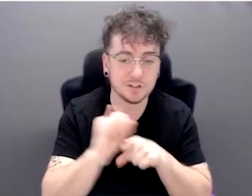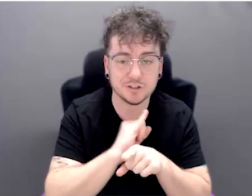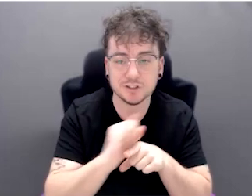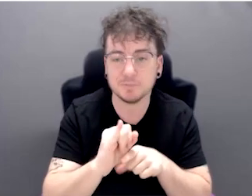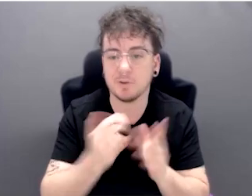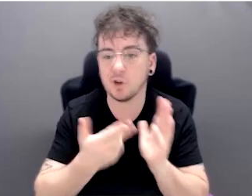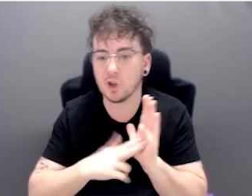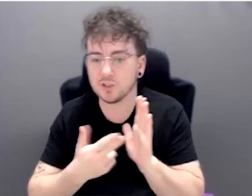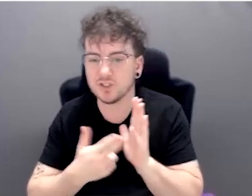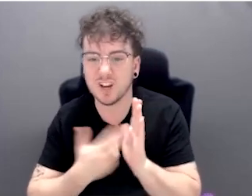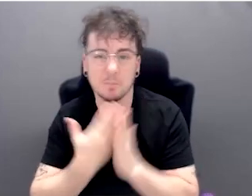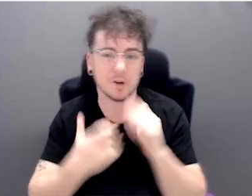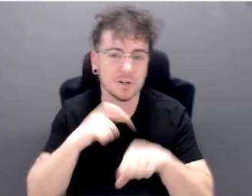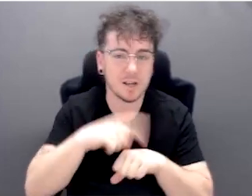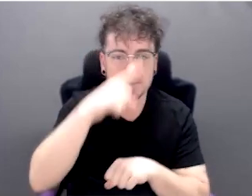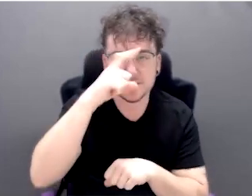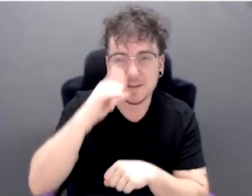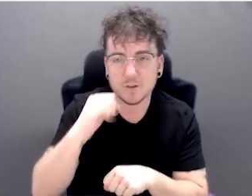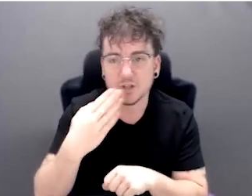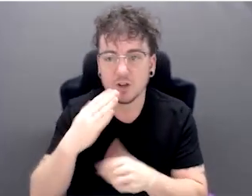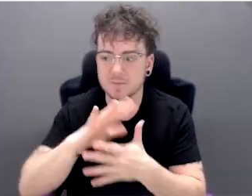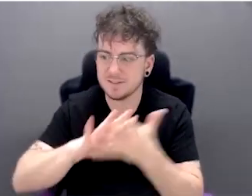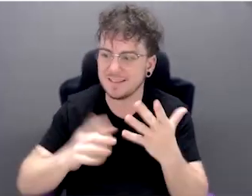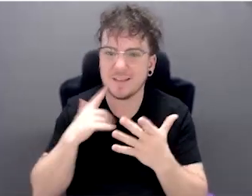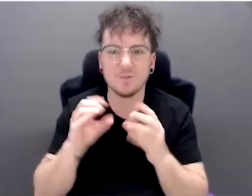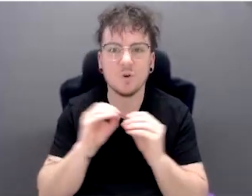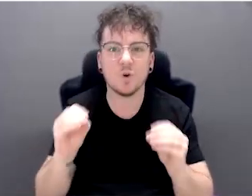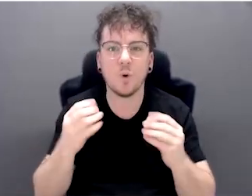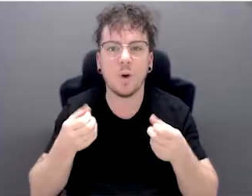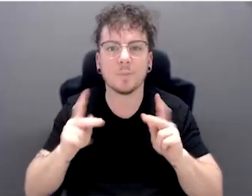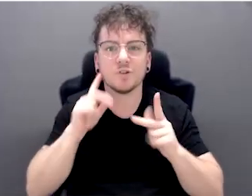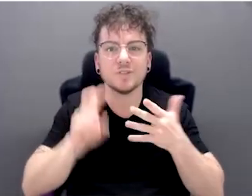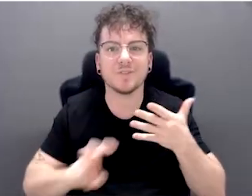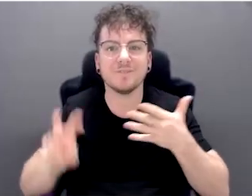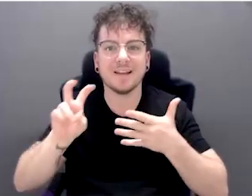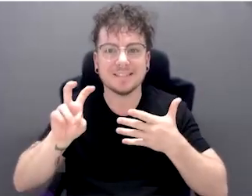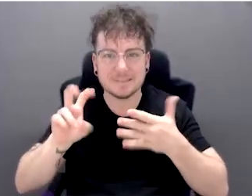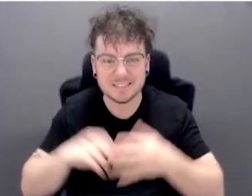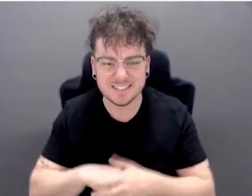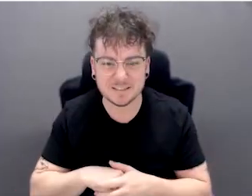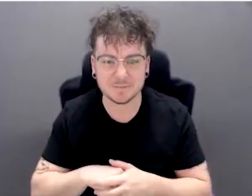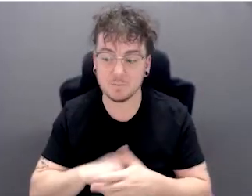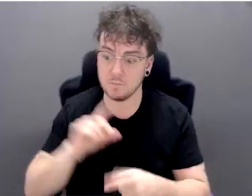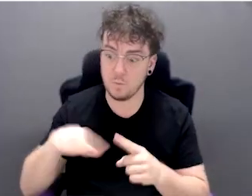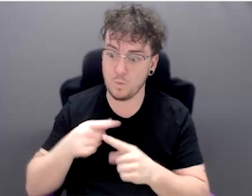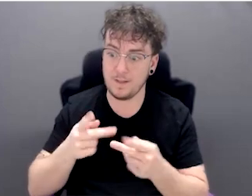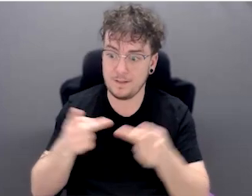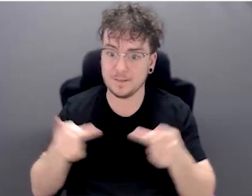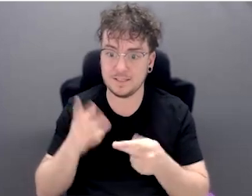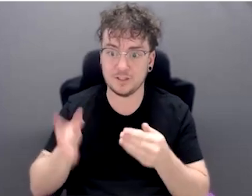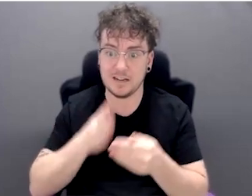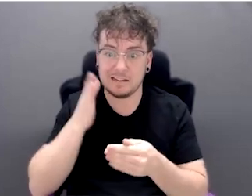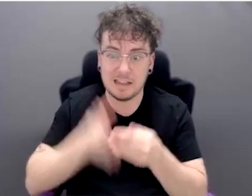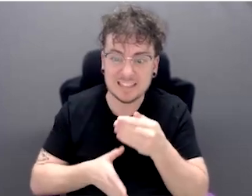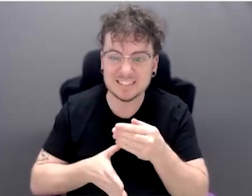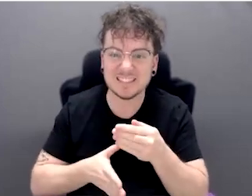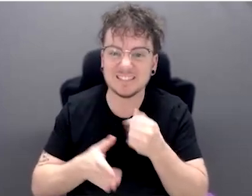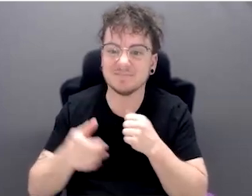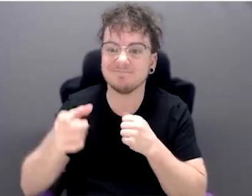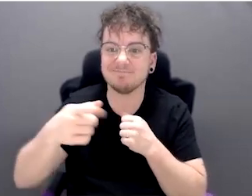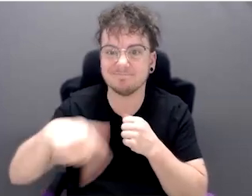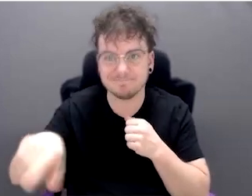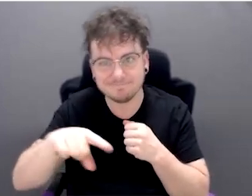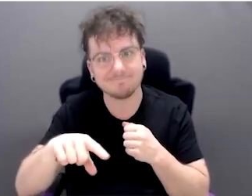part-time, or summer jobs, did not have advancement opportunities. When the position ended, participants were forced